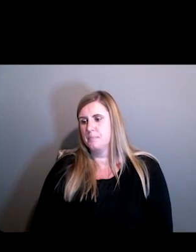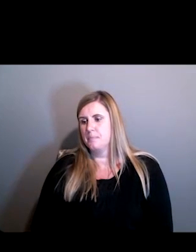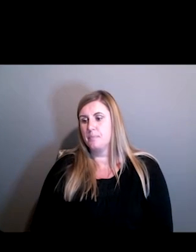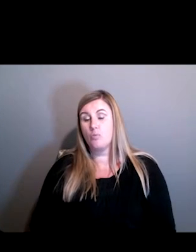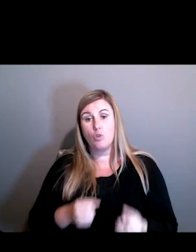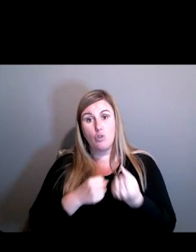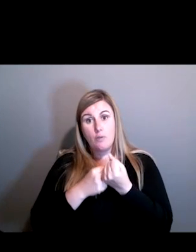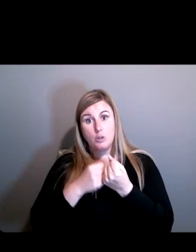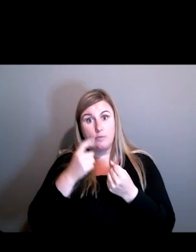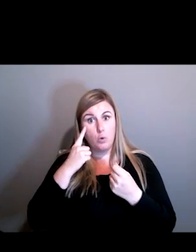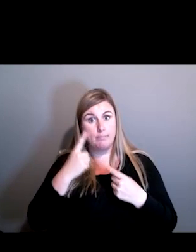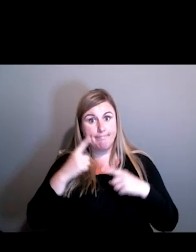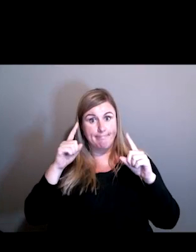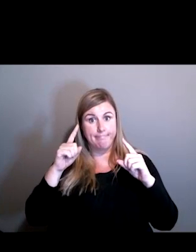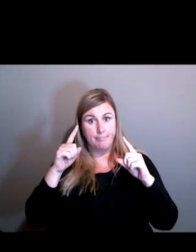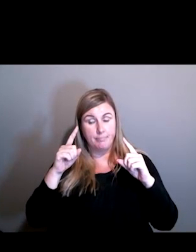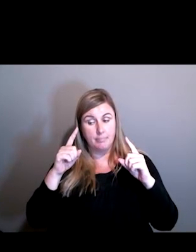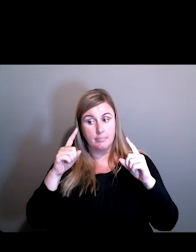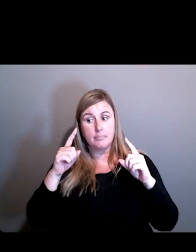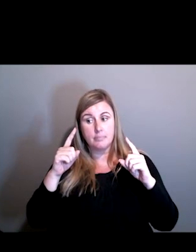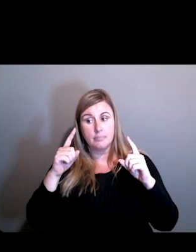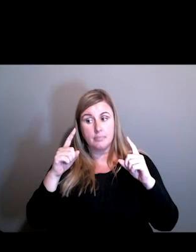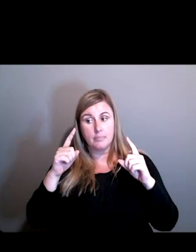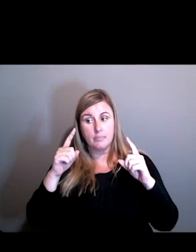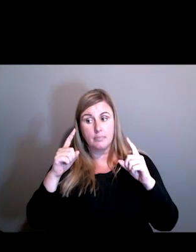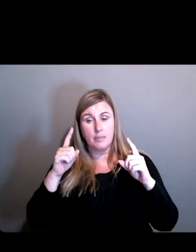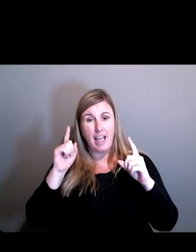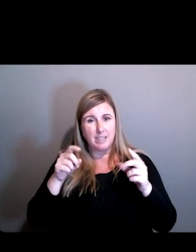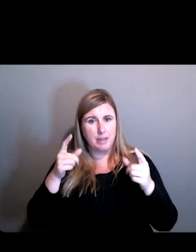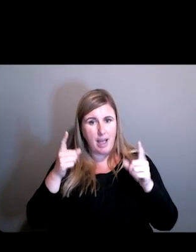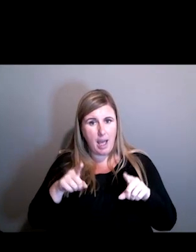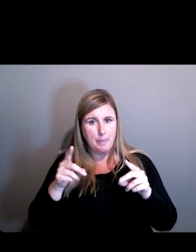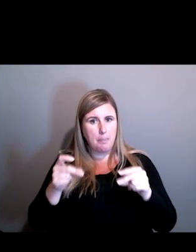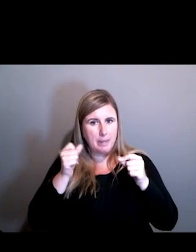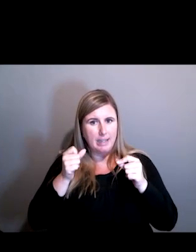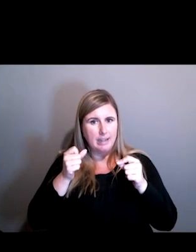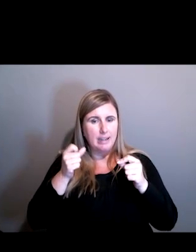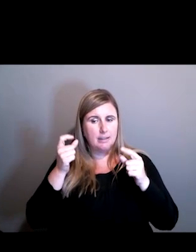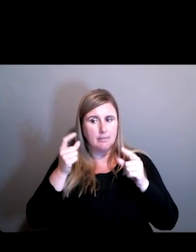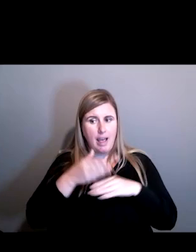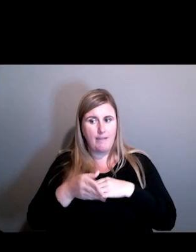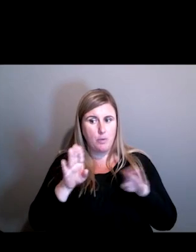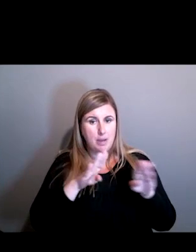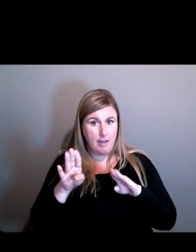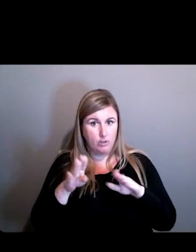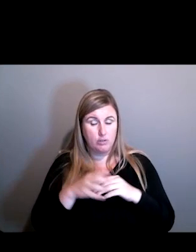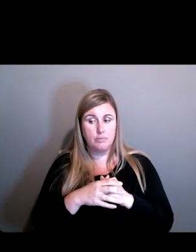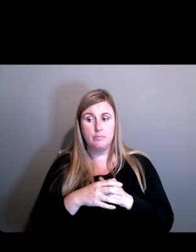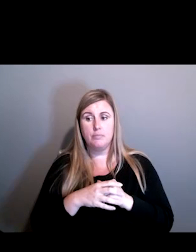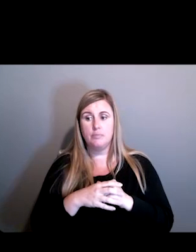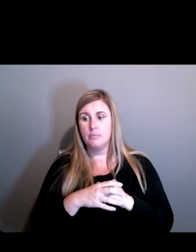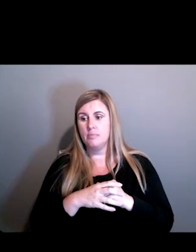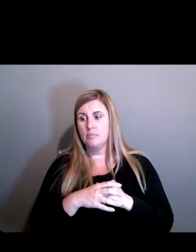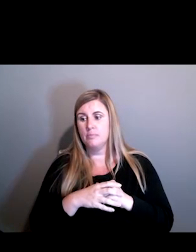things you need to know about reinforcement. For it to work best, it's important for it to immediately follow a behavior that you want to